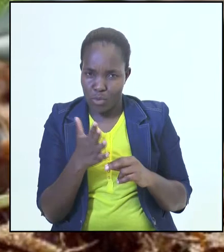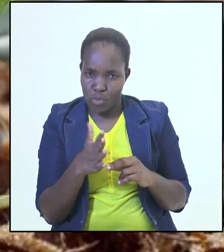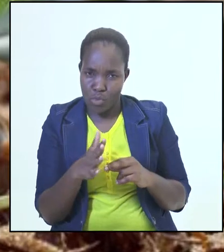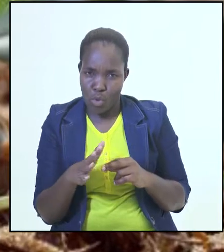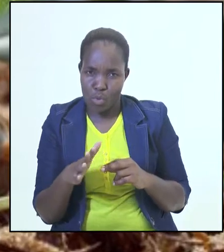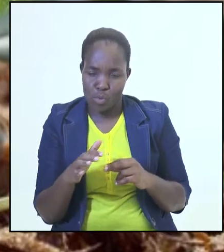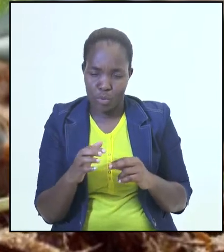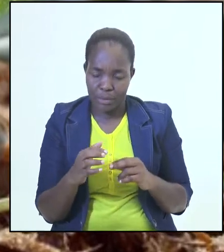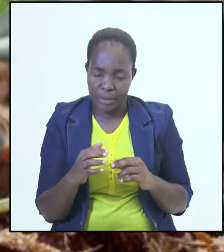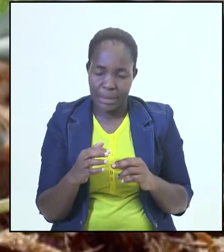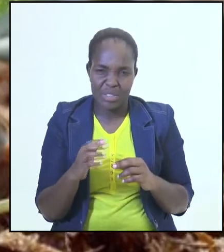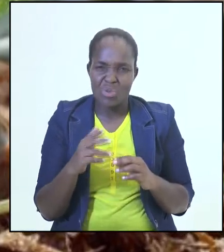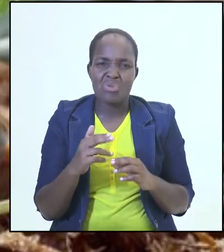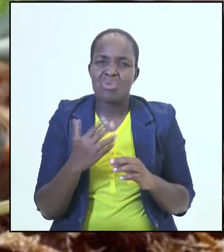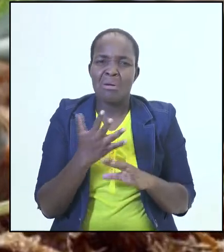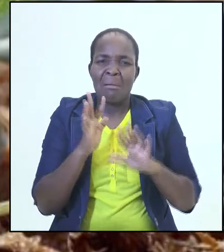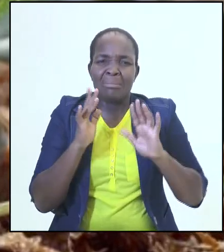growth and not to over-irrigate.